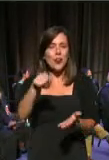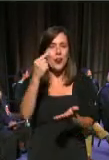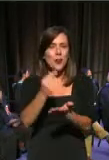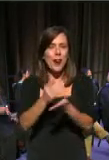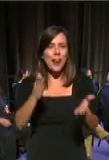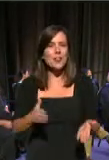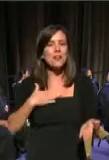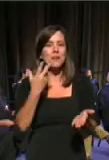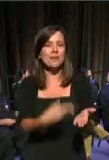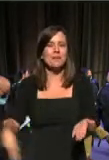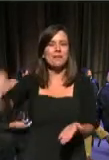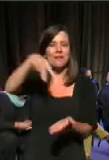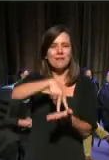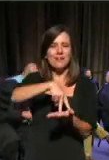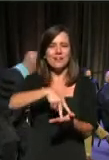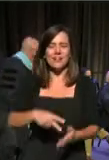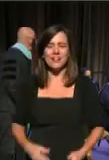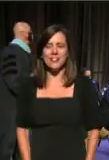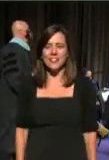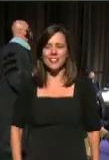Graduates, please stand.